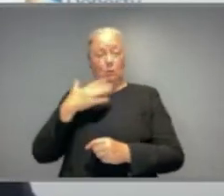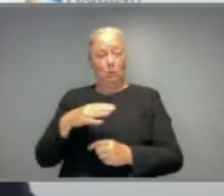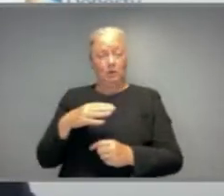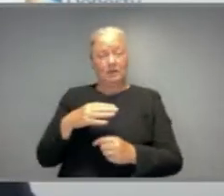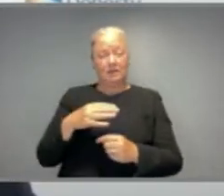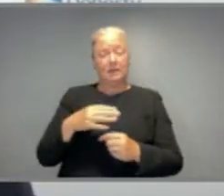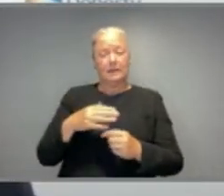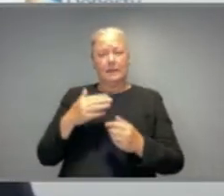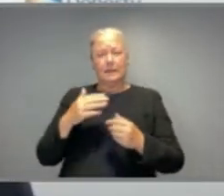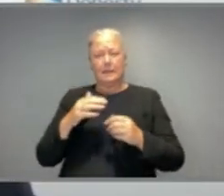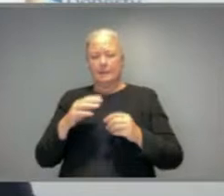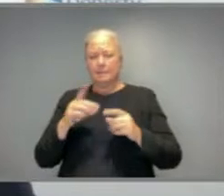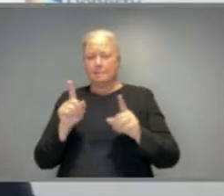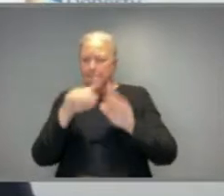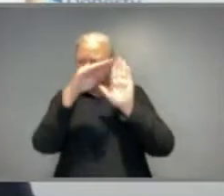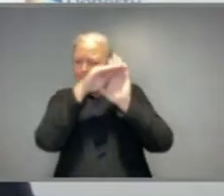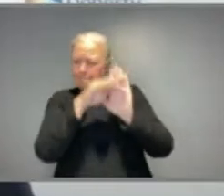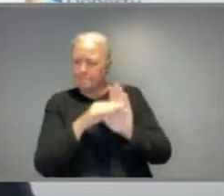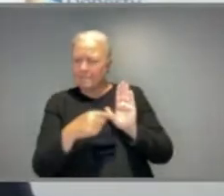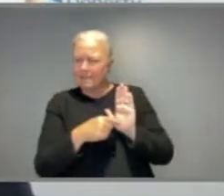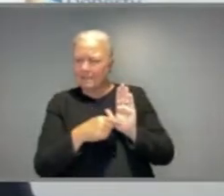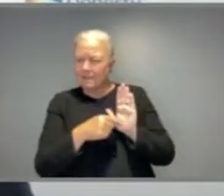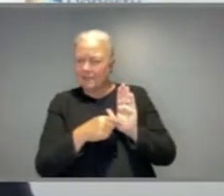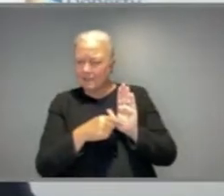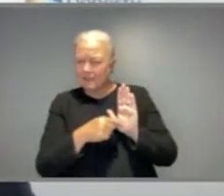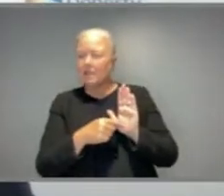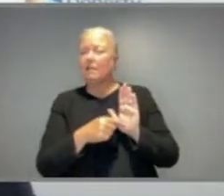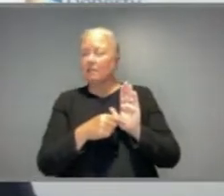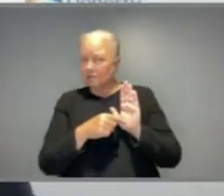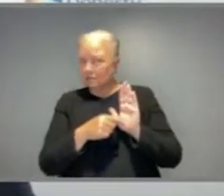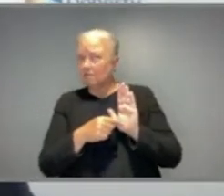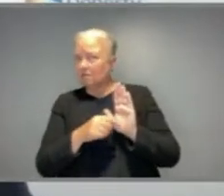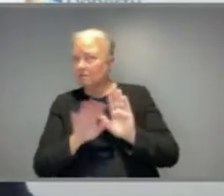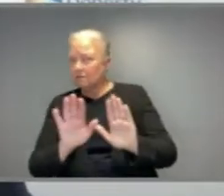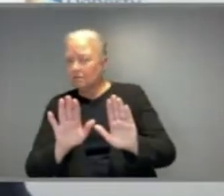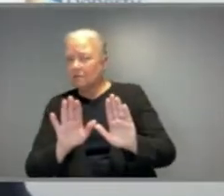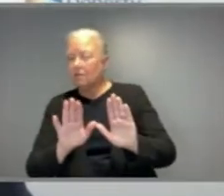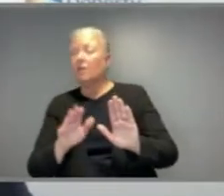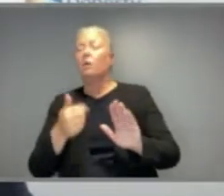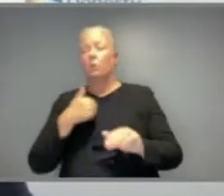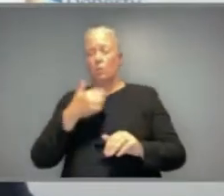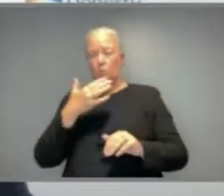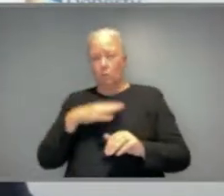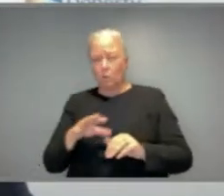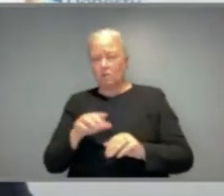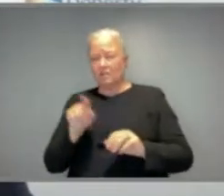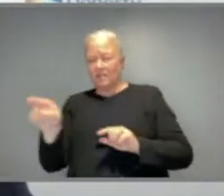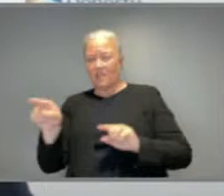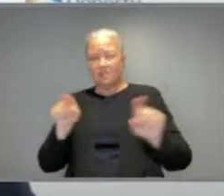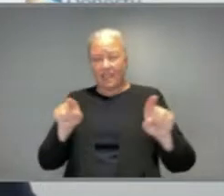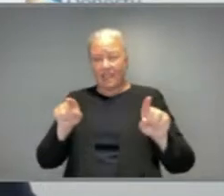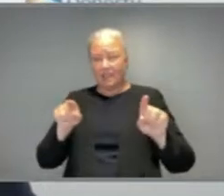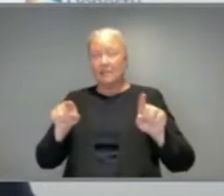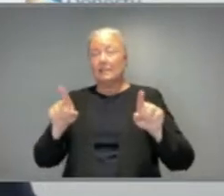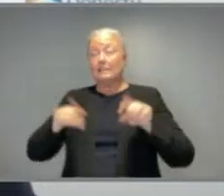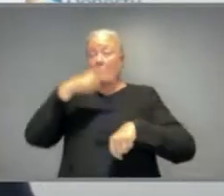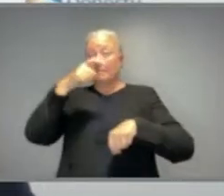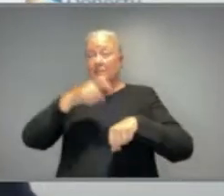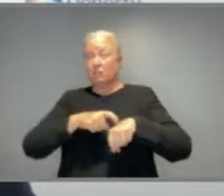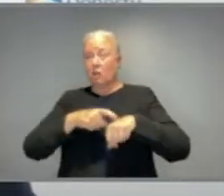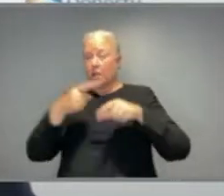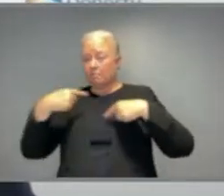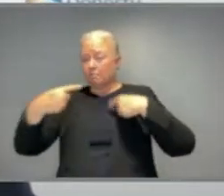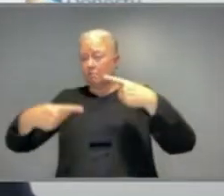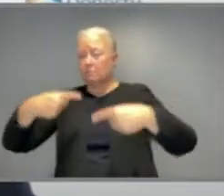on, if we can maintain that public health capacity, and if we can allow the synergy of those interventions to work together, then we can